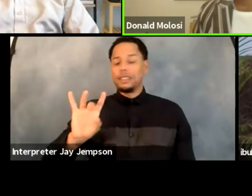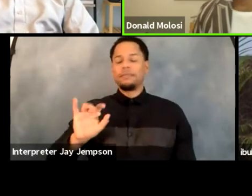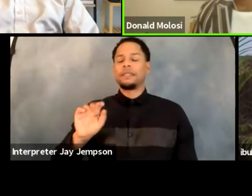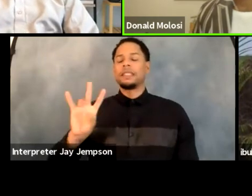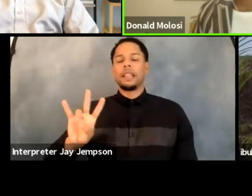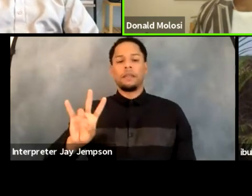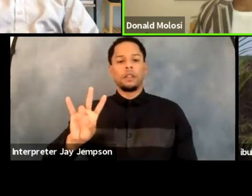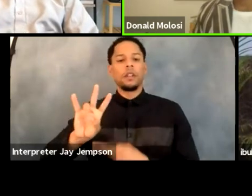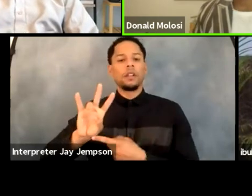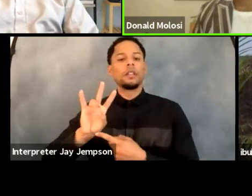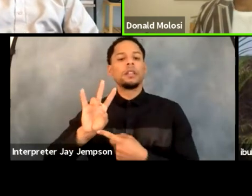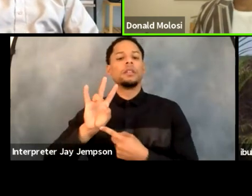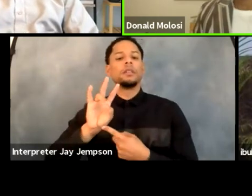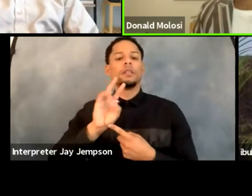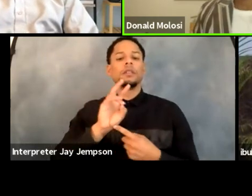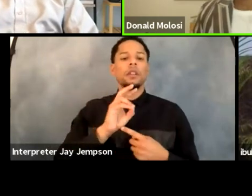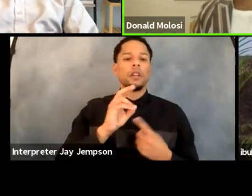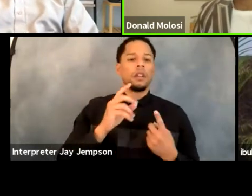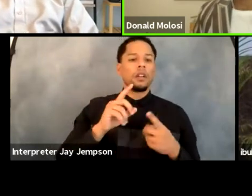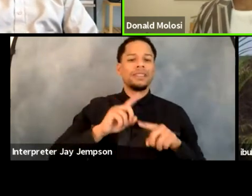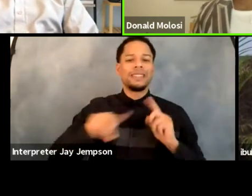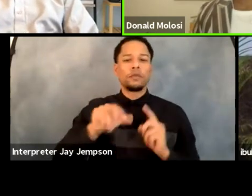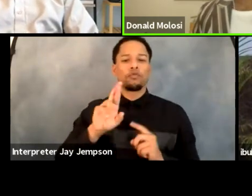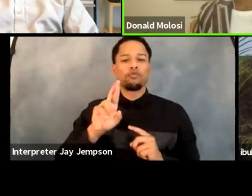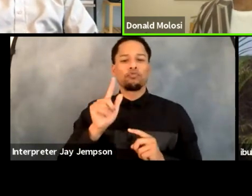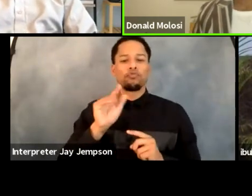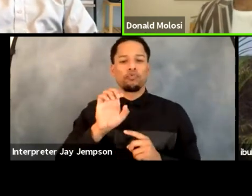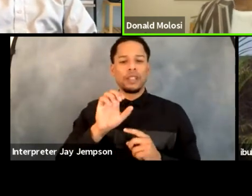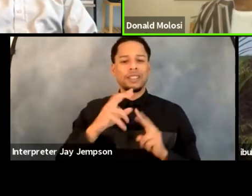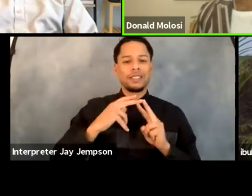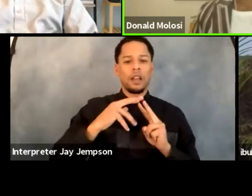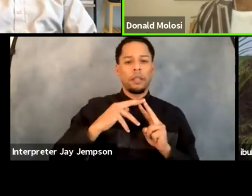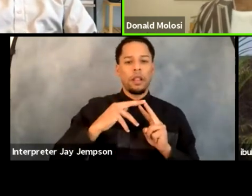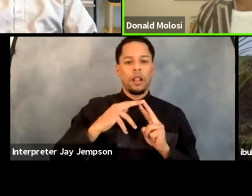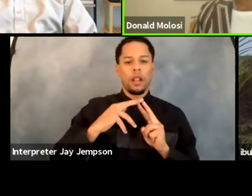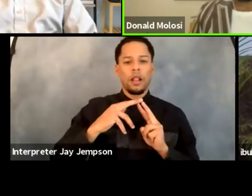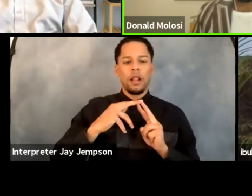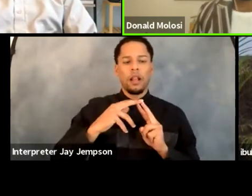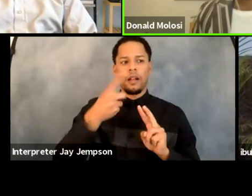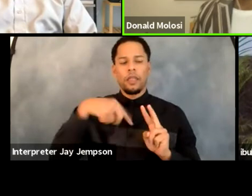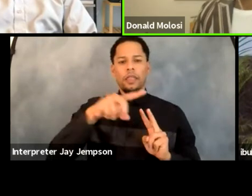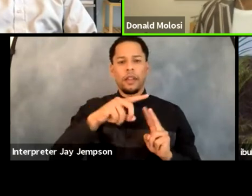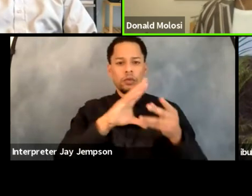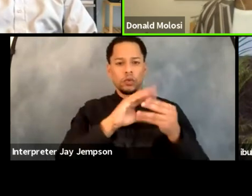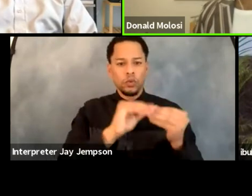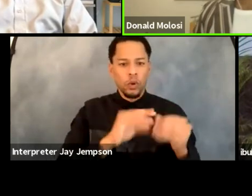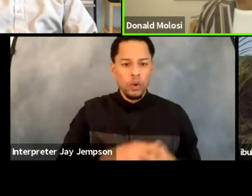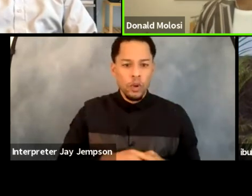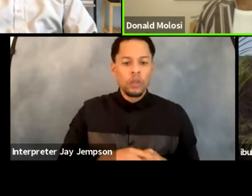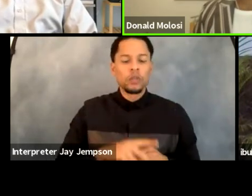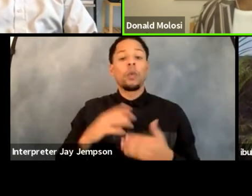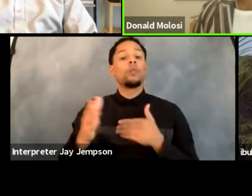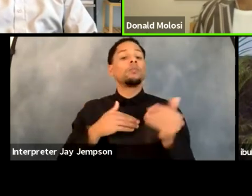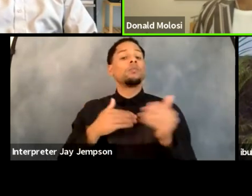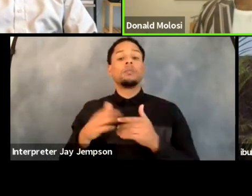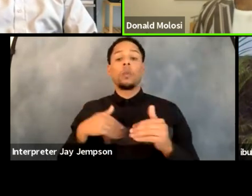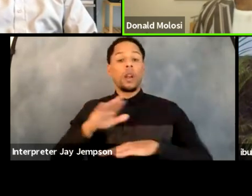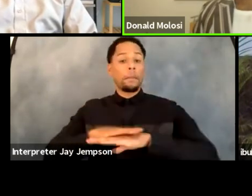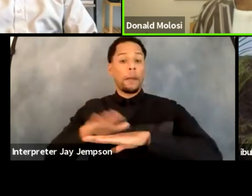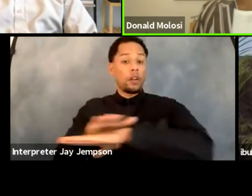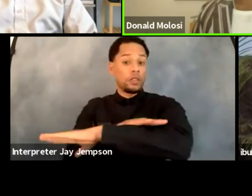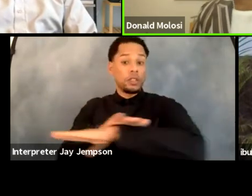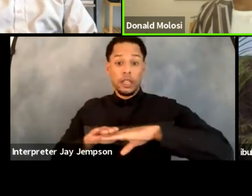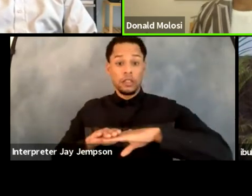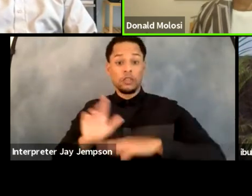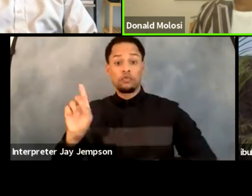I had done that and put it on stage, the dramaturgical journey did not stop for me, because I still wanted to learn